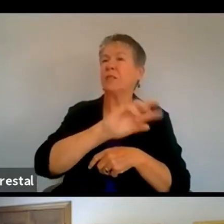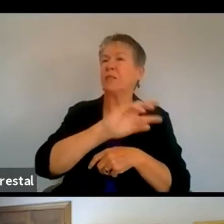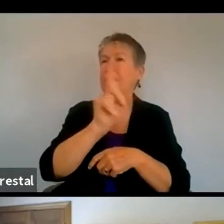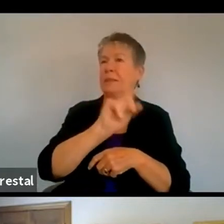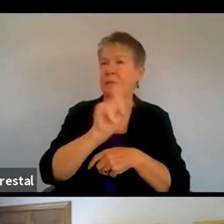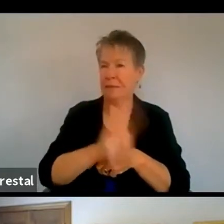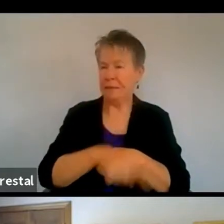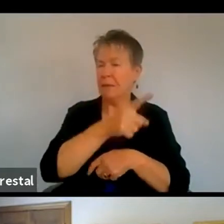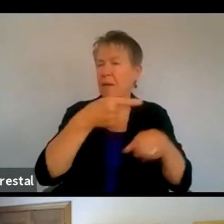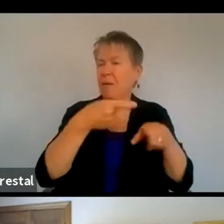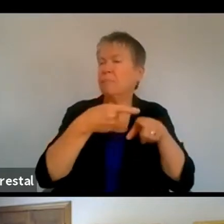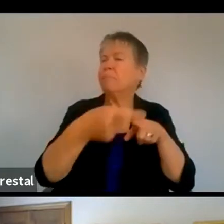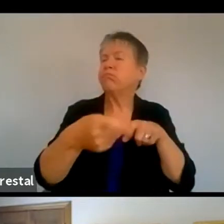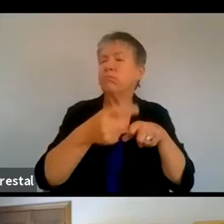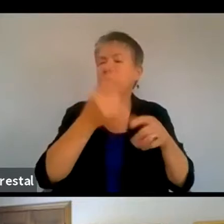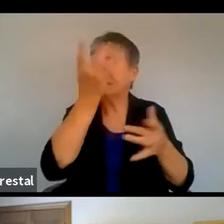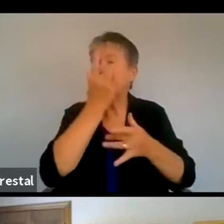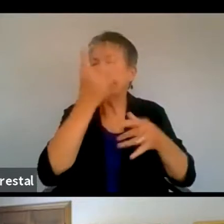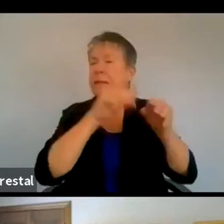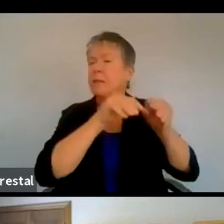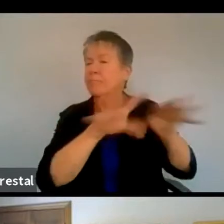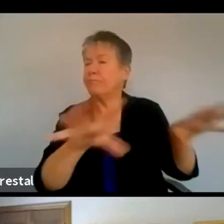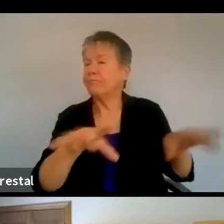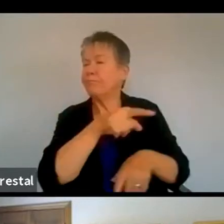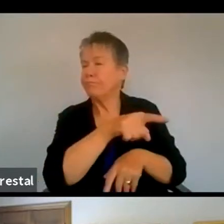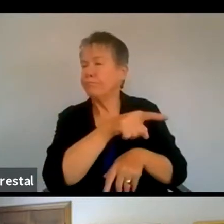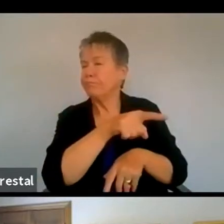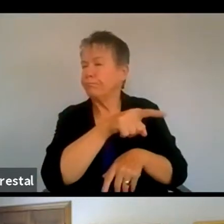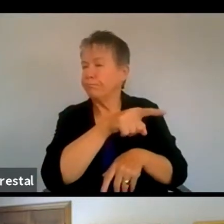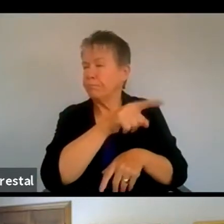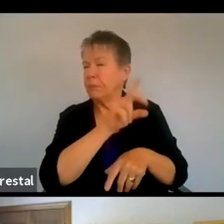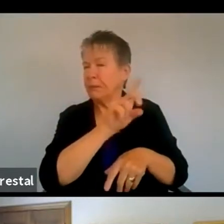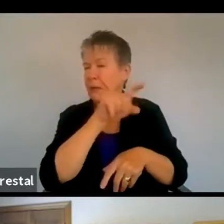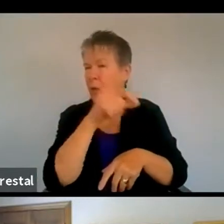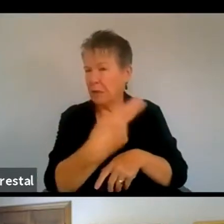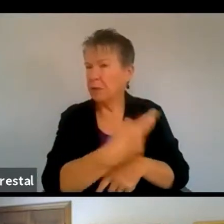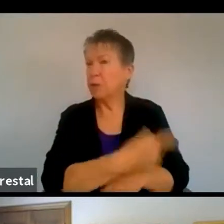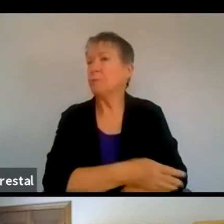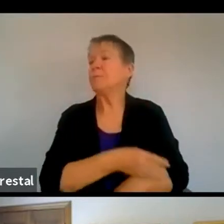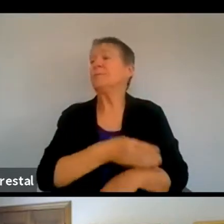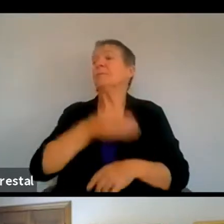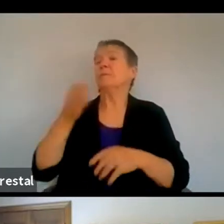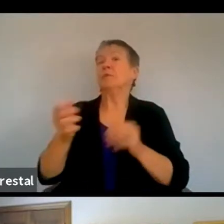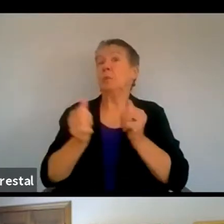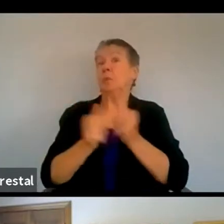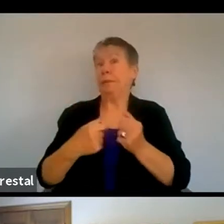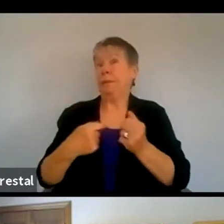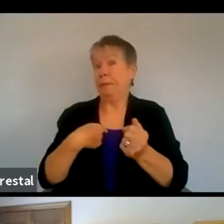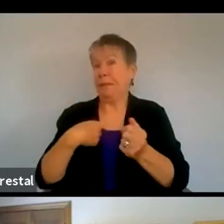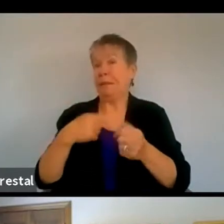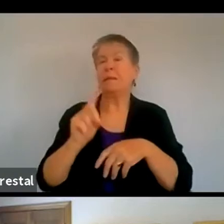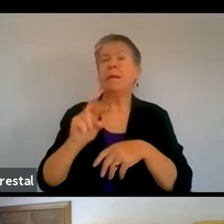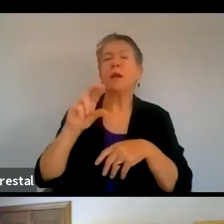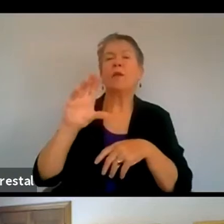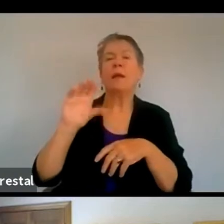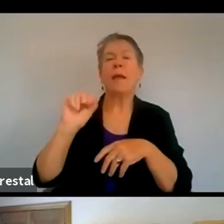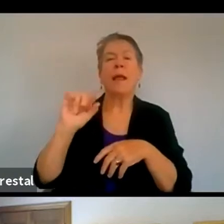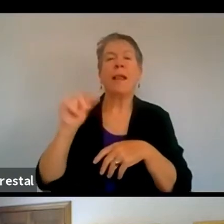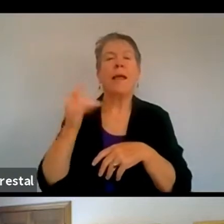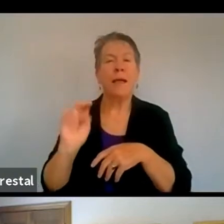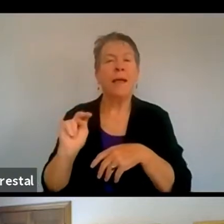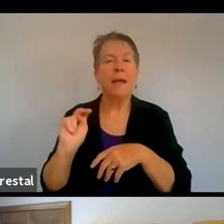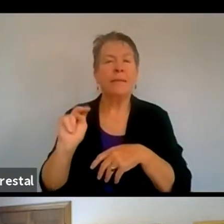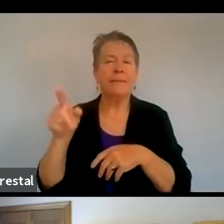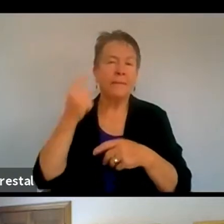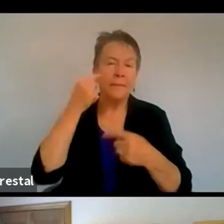another familiar face, Dr. Ed Lifshitz, and again, a guy who needs no introduction, Superintendent of the State Police,